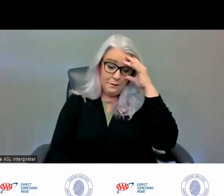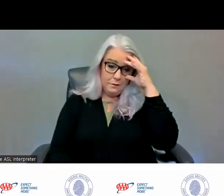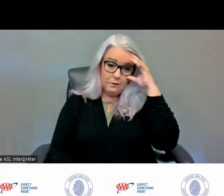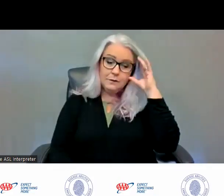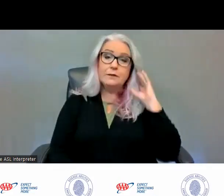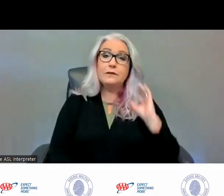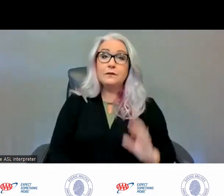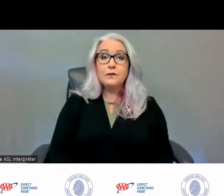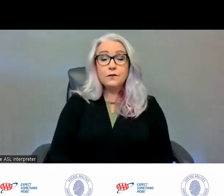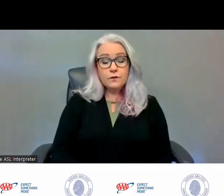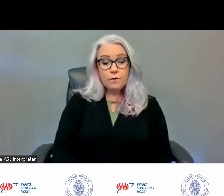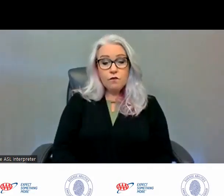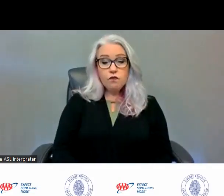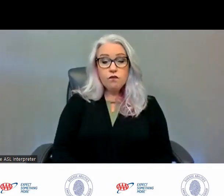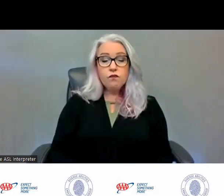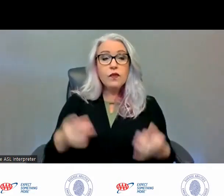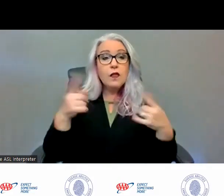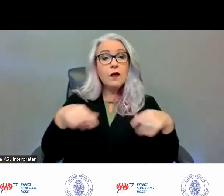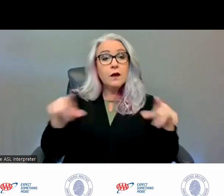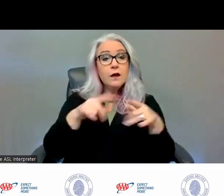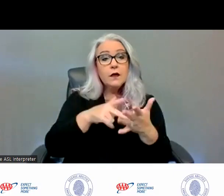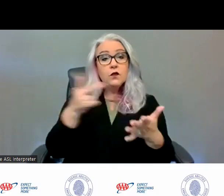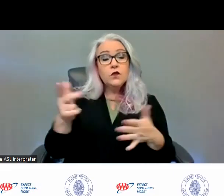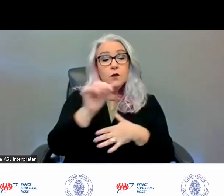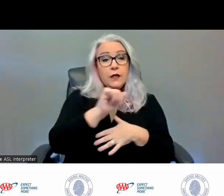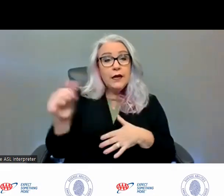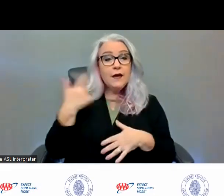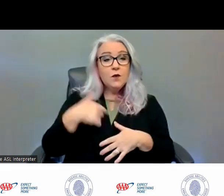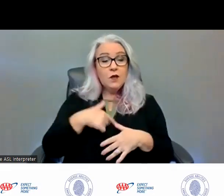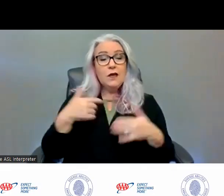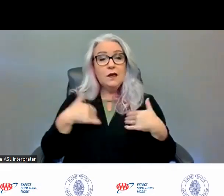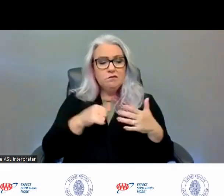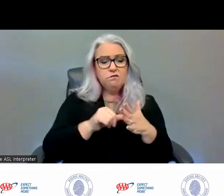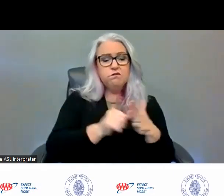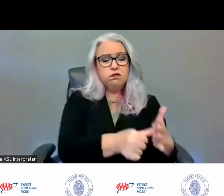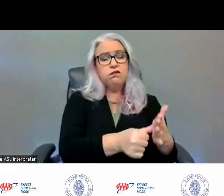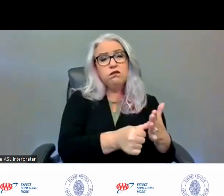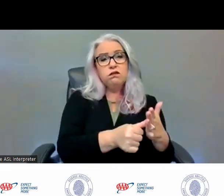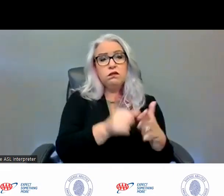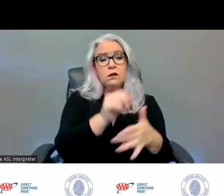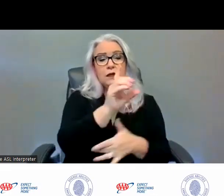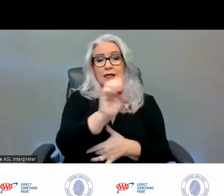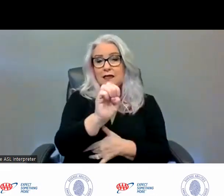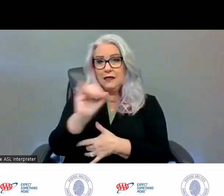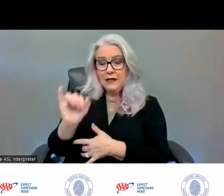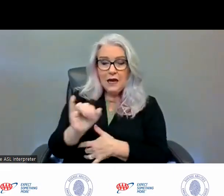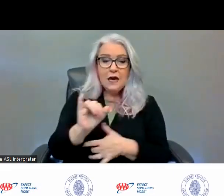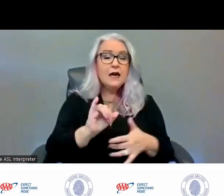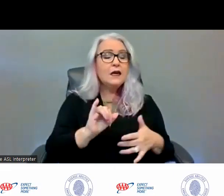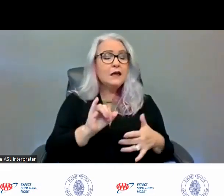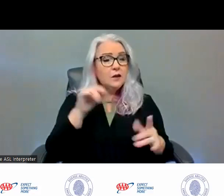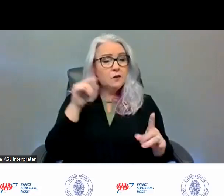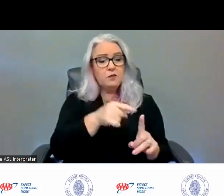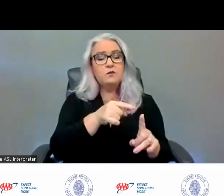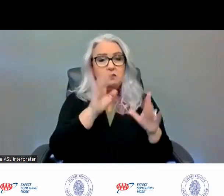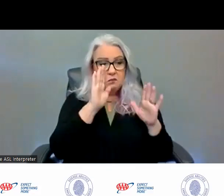So at AAA Auto Club Group, we put a lot of emphasis on our DEI initiatives. We